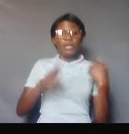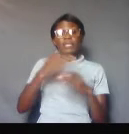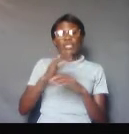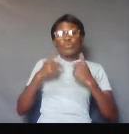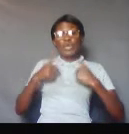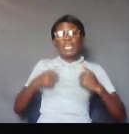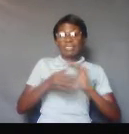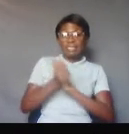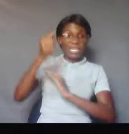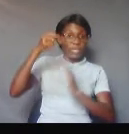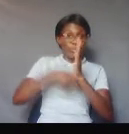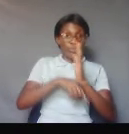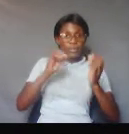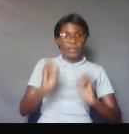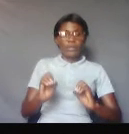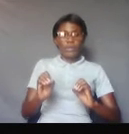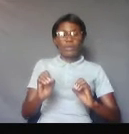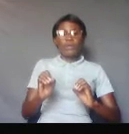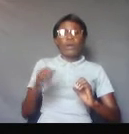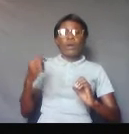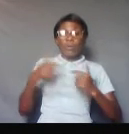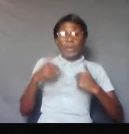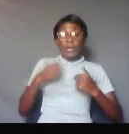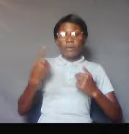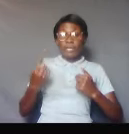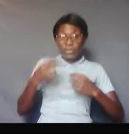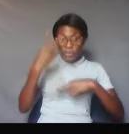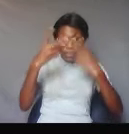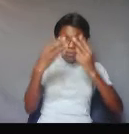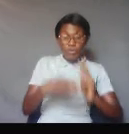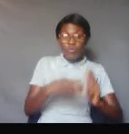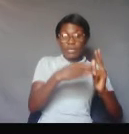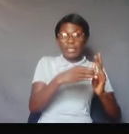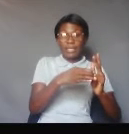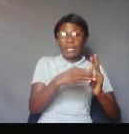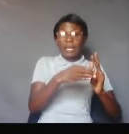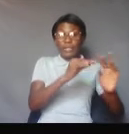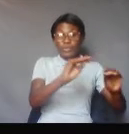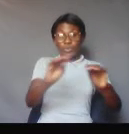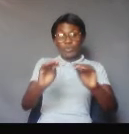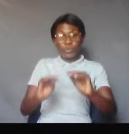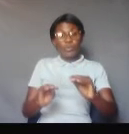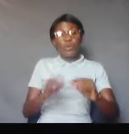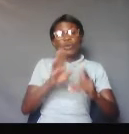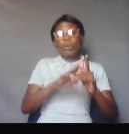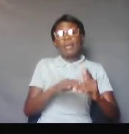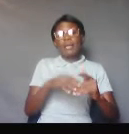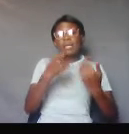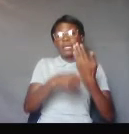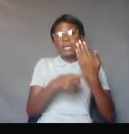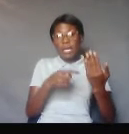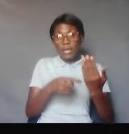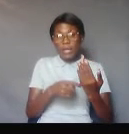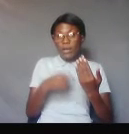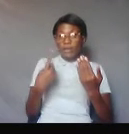is how life works. That's not the point of it. The fundamental point of contextual Bible study is to give a reflective